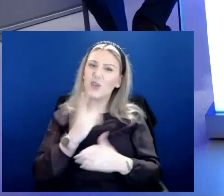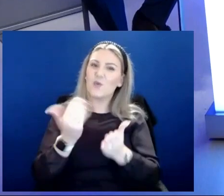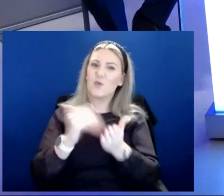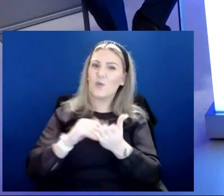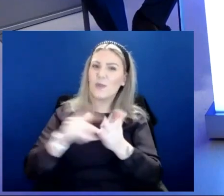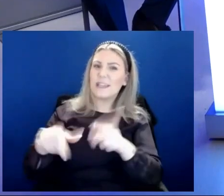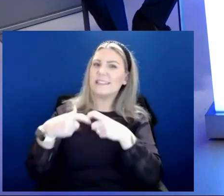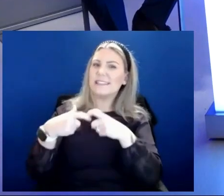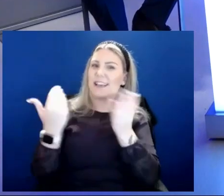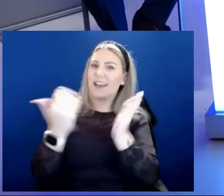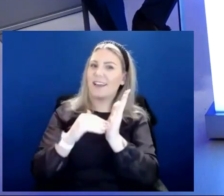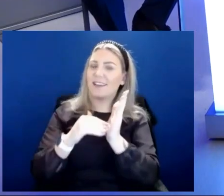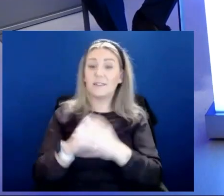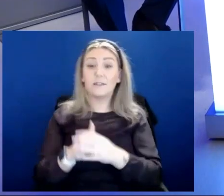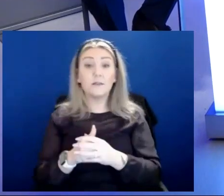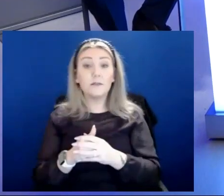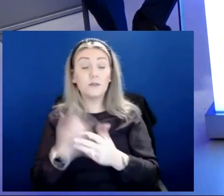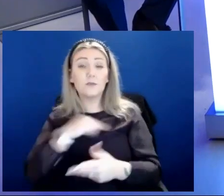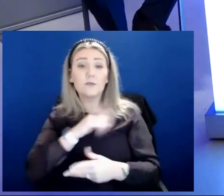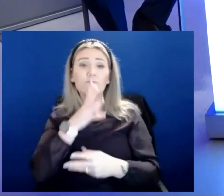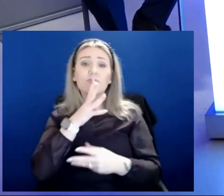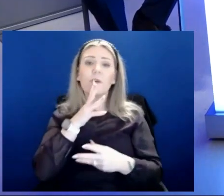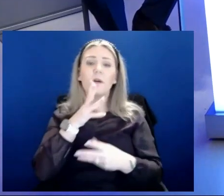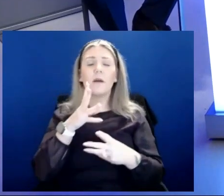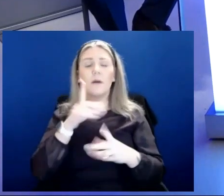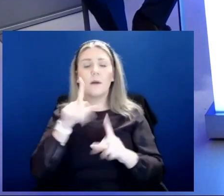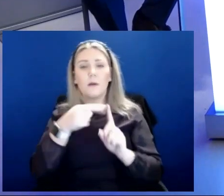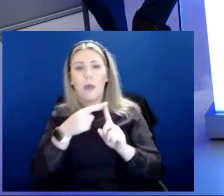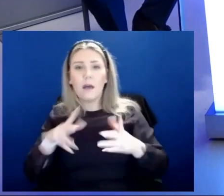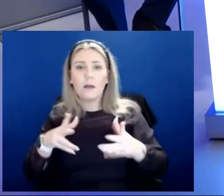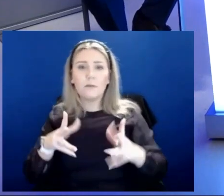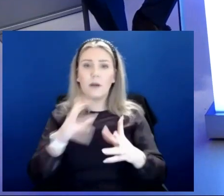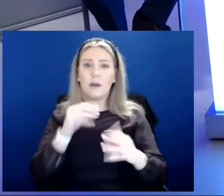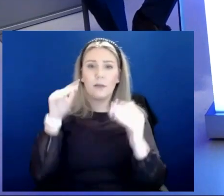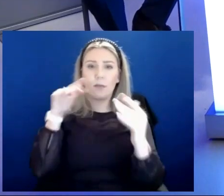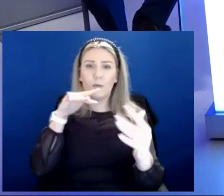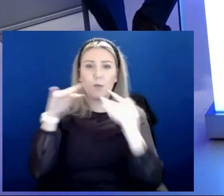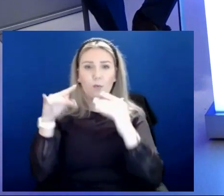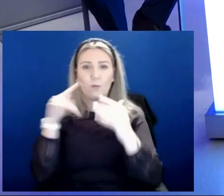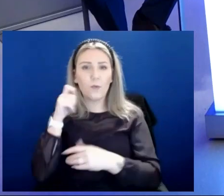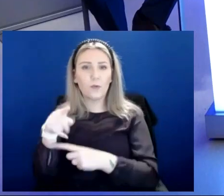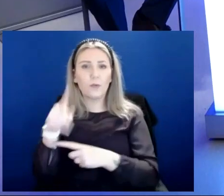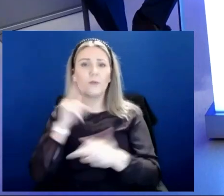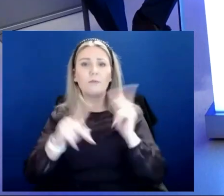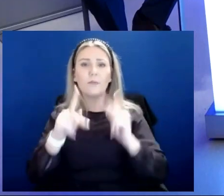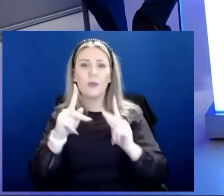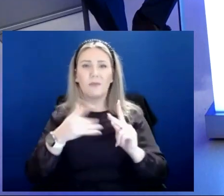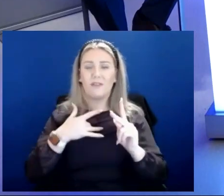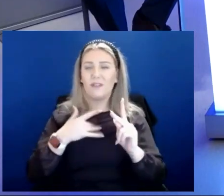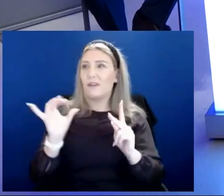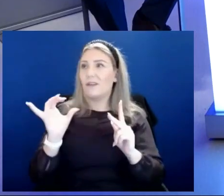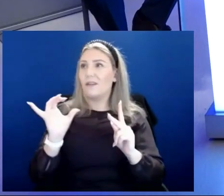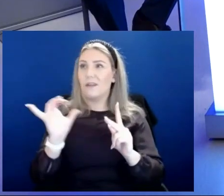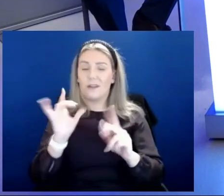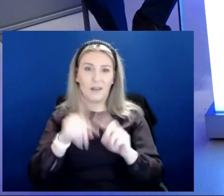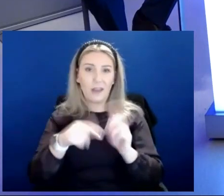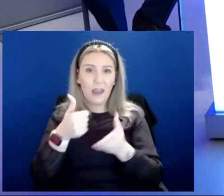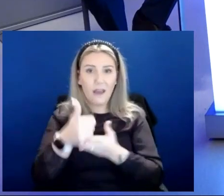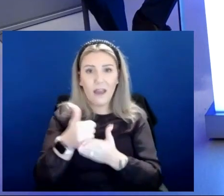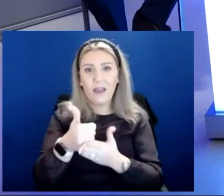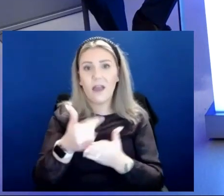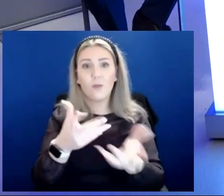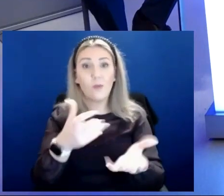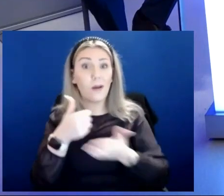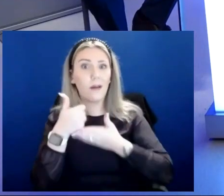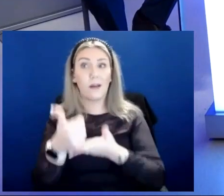about the unrest and the war in Ukraine, and I think a big thing is people feel helpless and they want to help out. There's really nothing they can